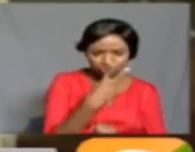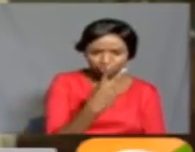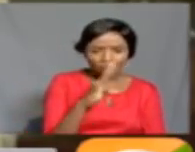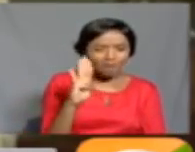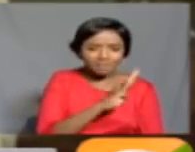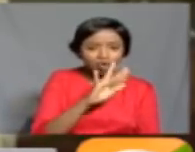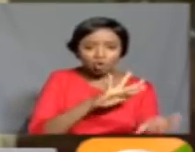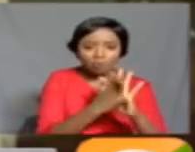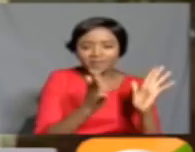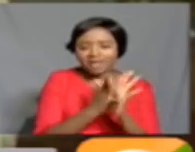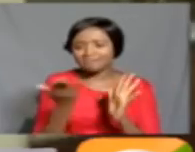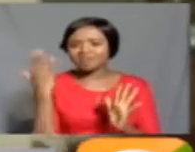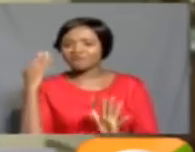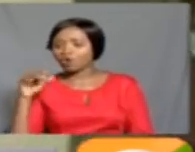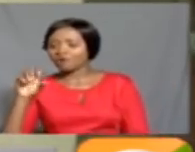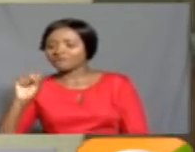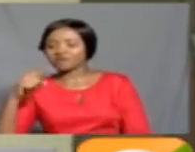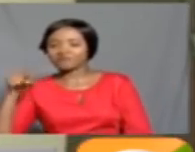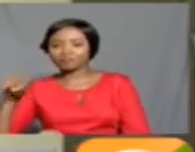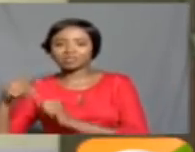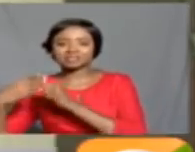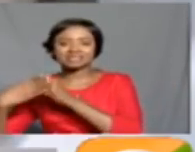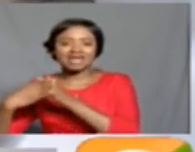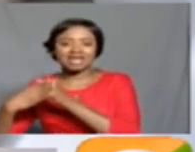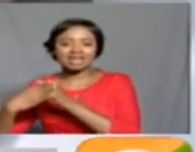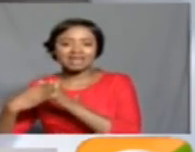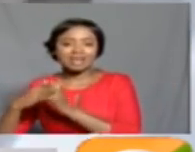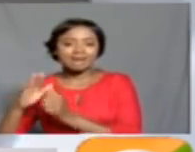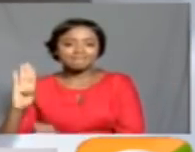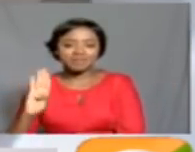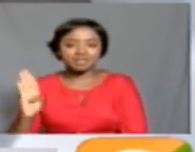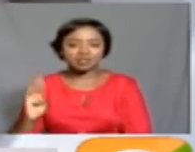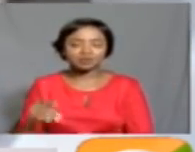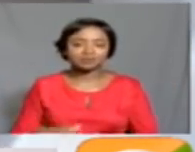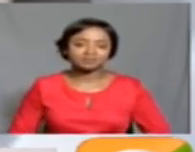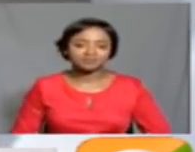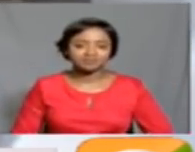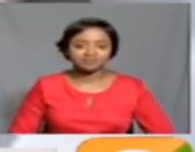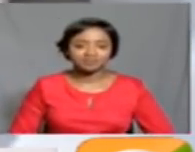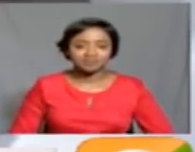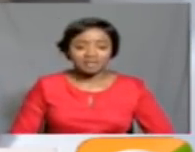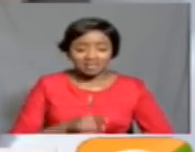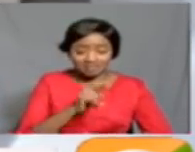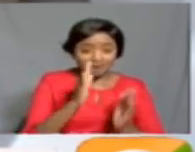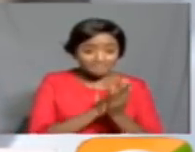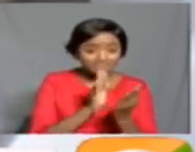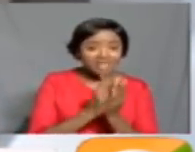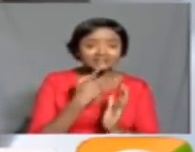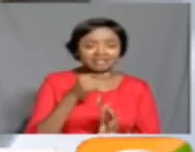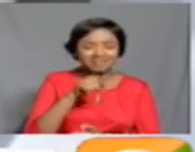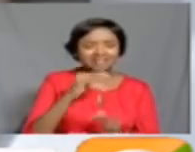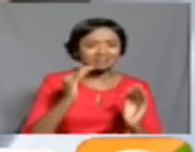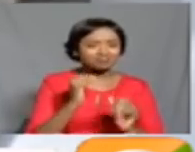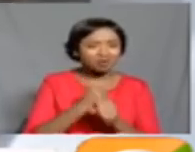compared to 5.9 billion shillings during the same period last year. The bank attributes the performance